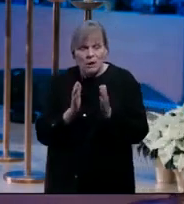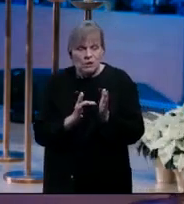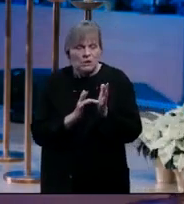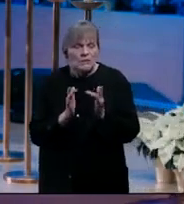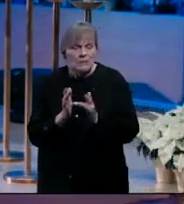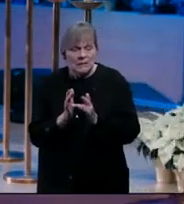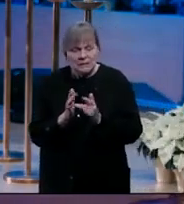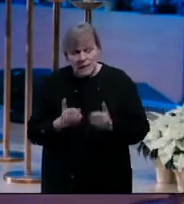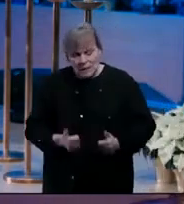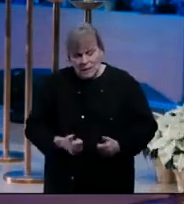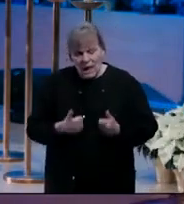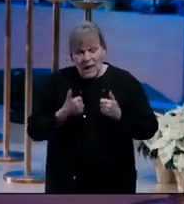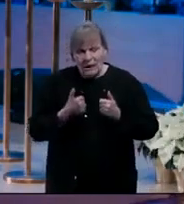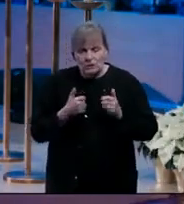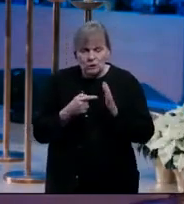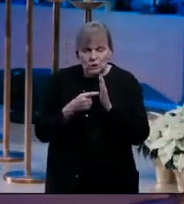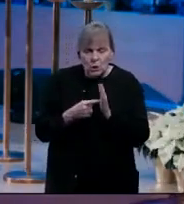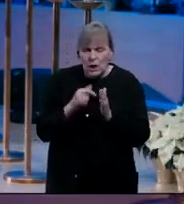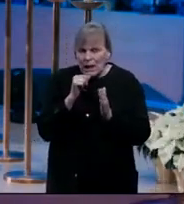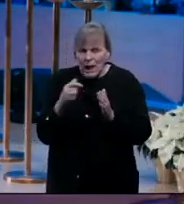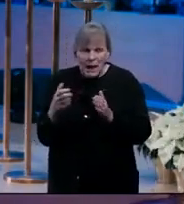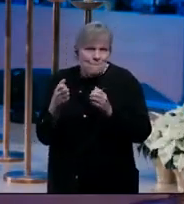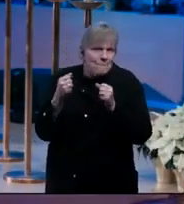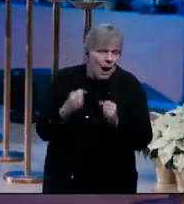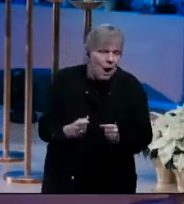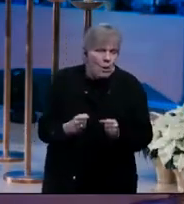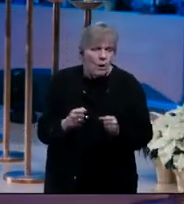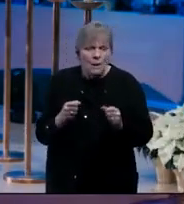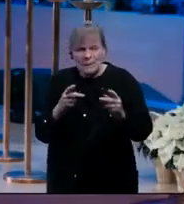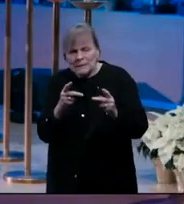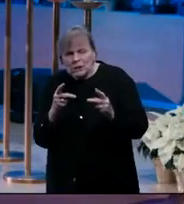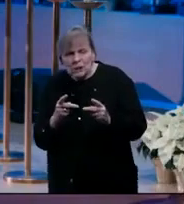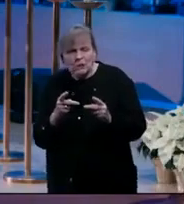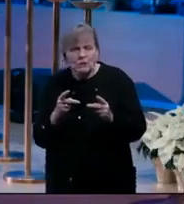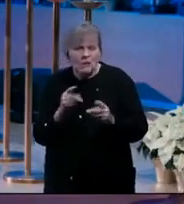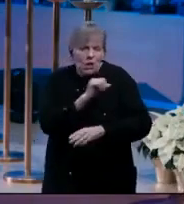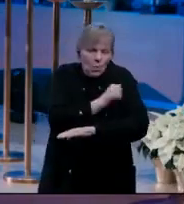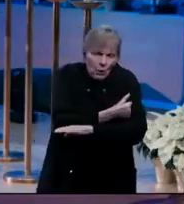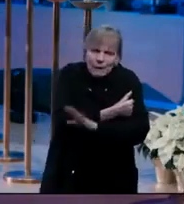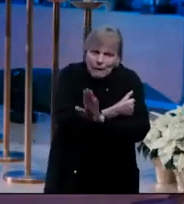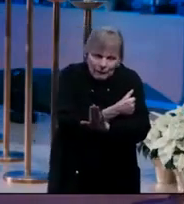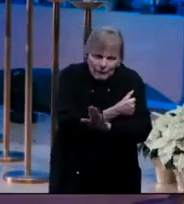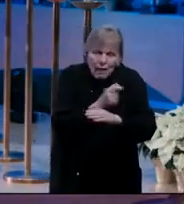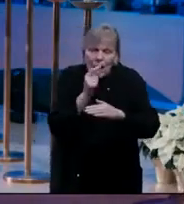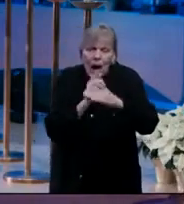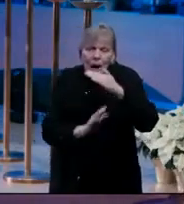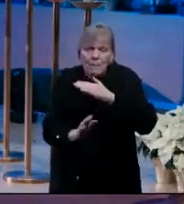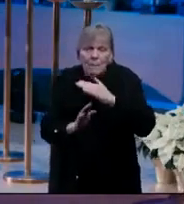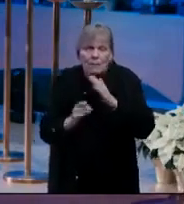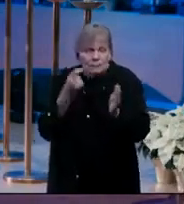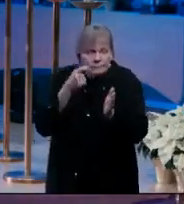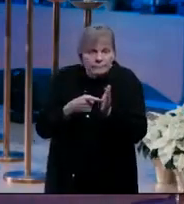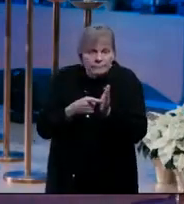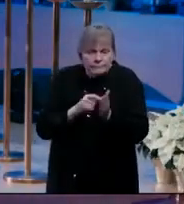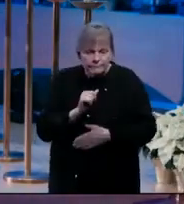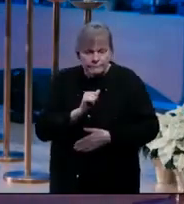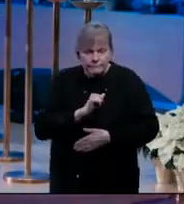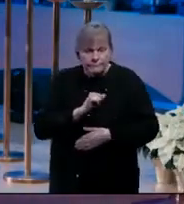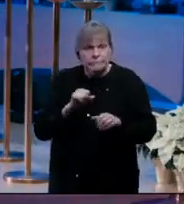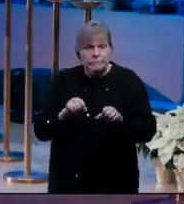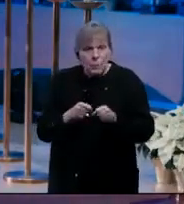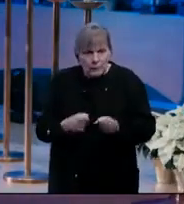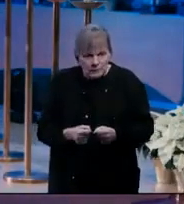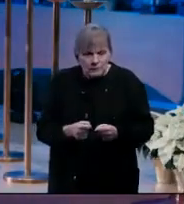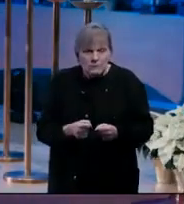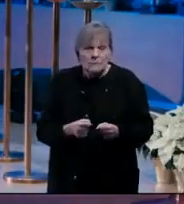of Jesus have lives that are marked not by power and position and authority, but with a humble recognition of our own